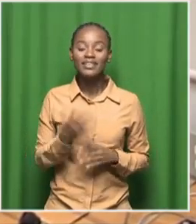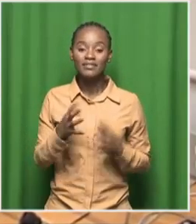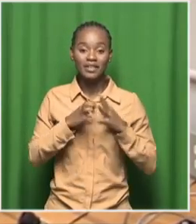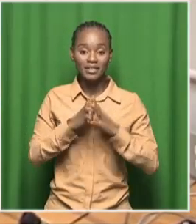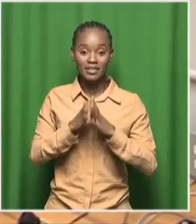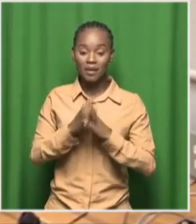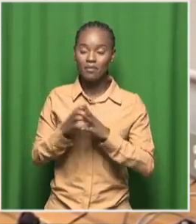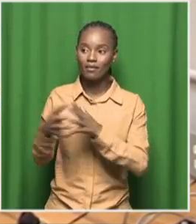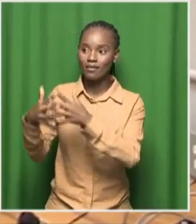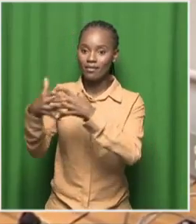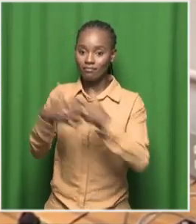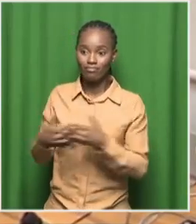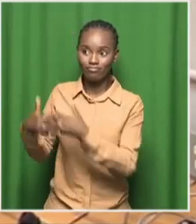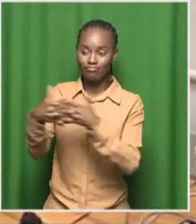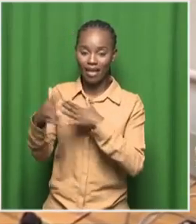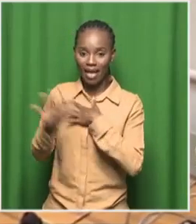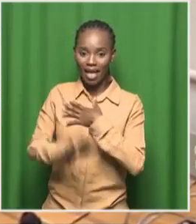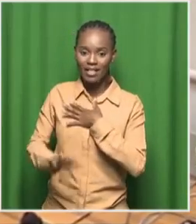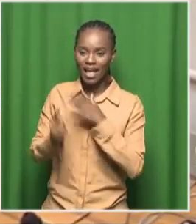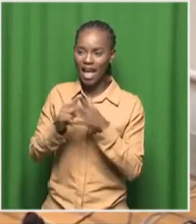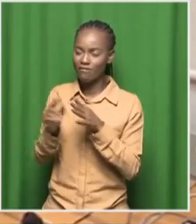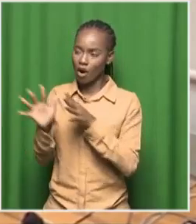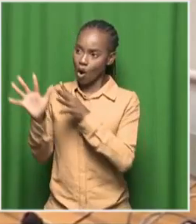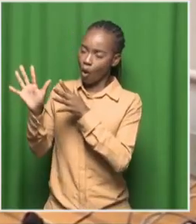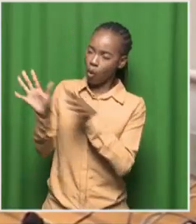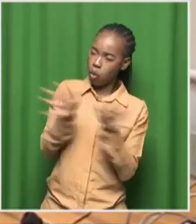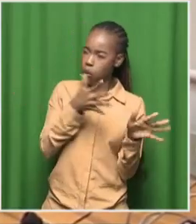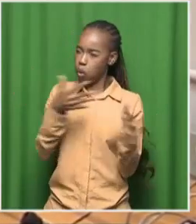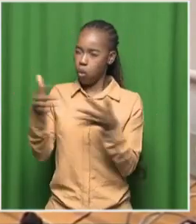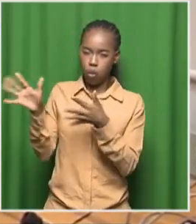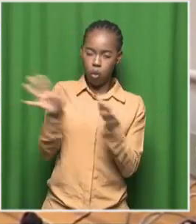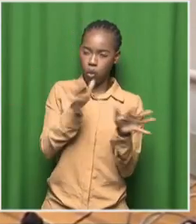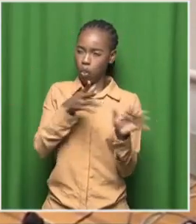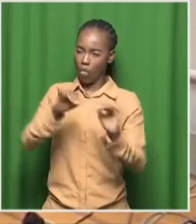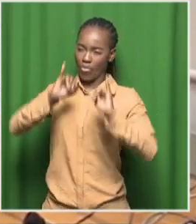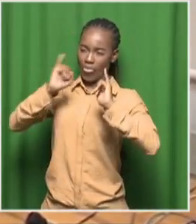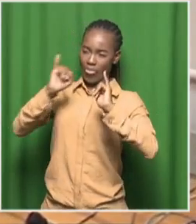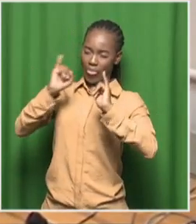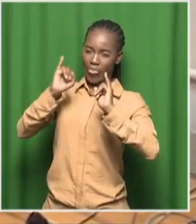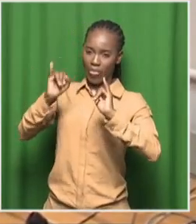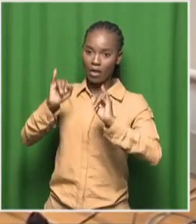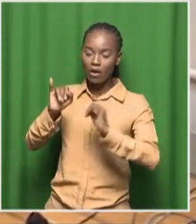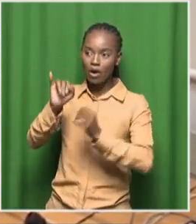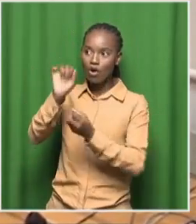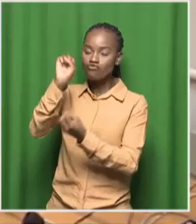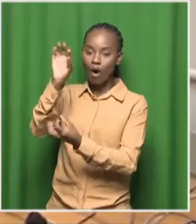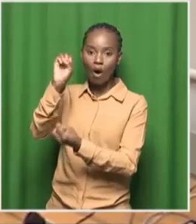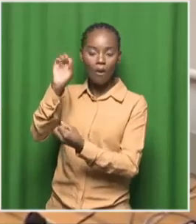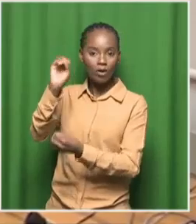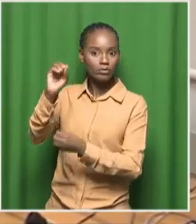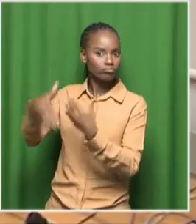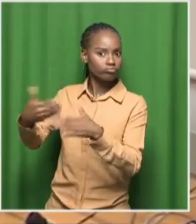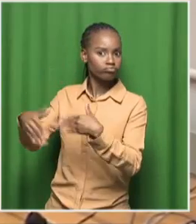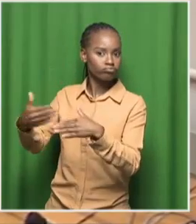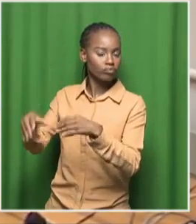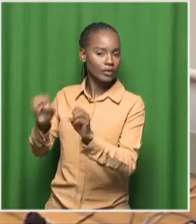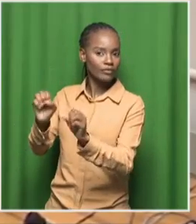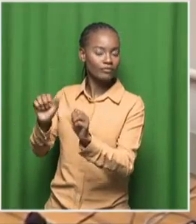Maybe there's a cyclone, and the robots, the traffic lights are on. And here, we never know when they are